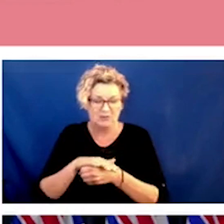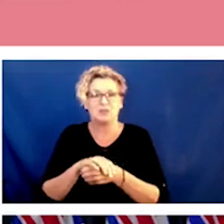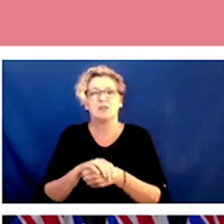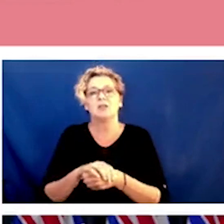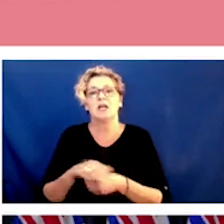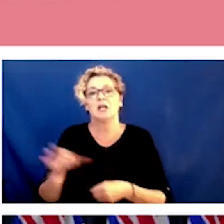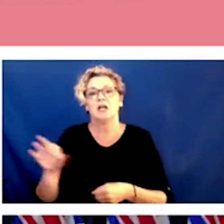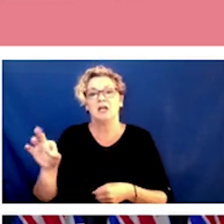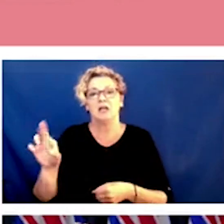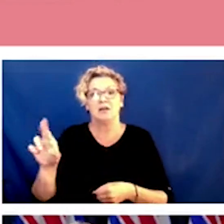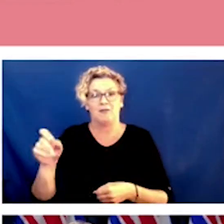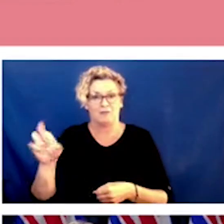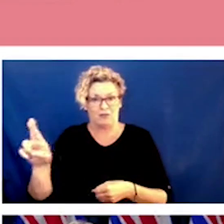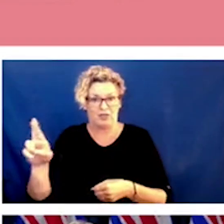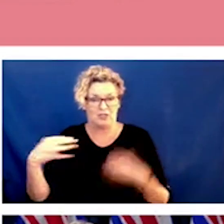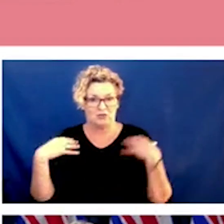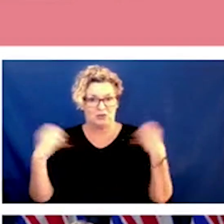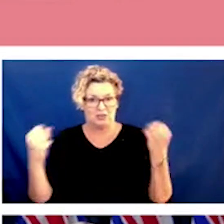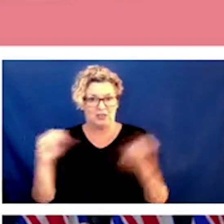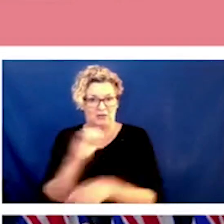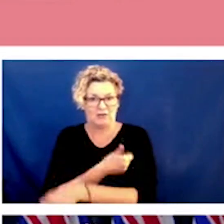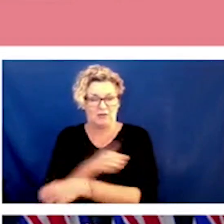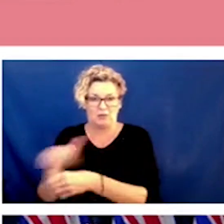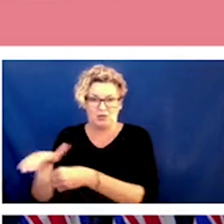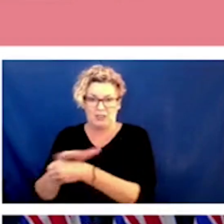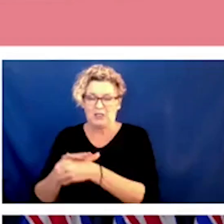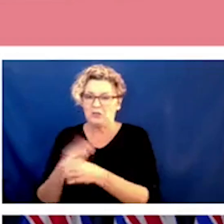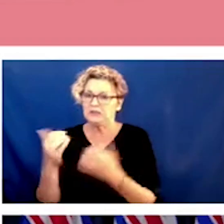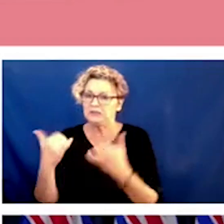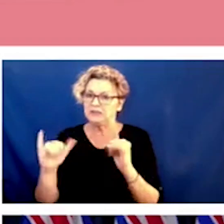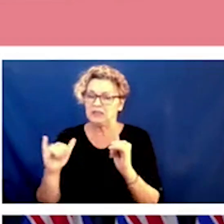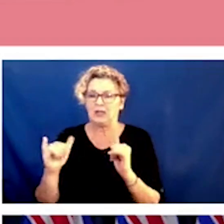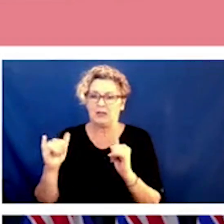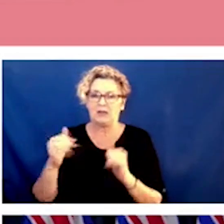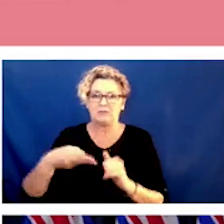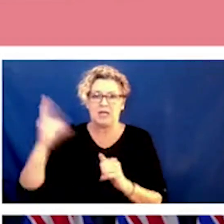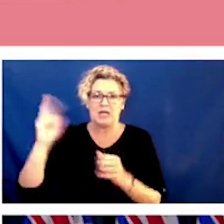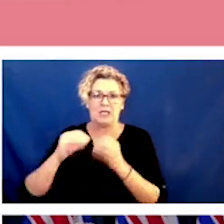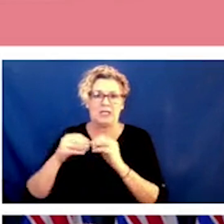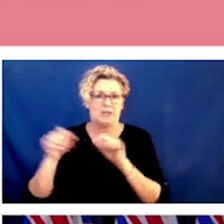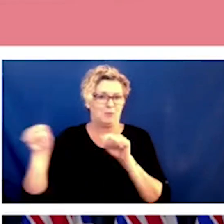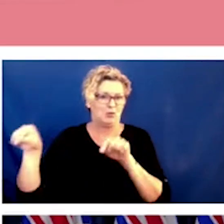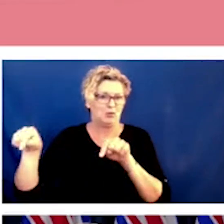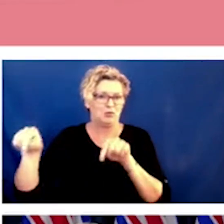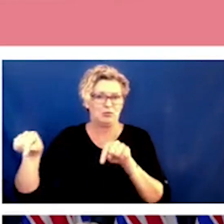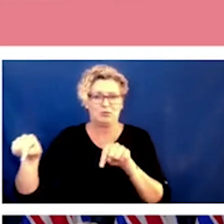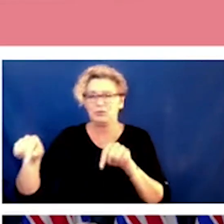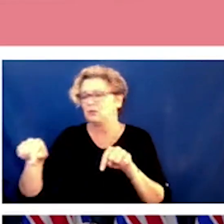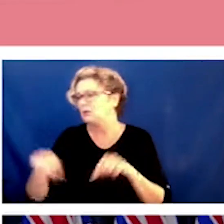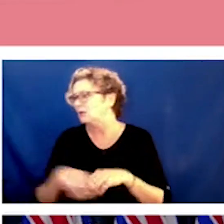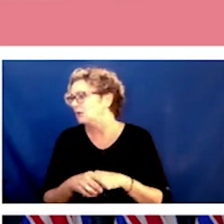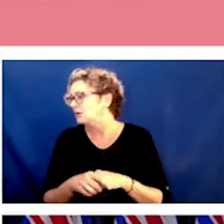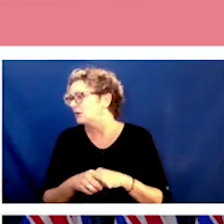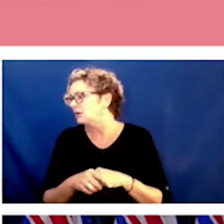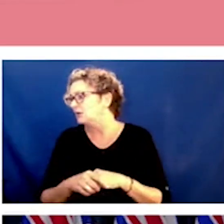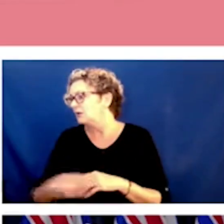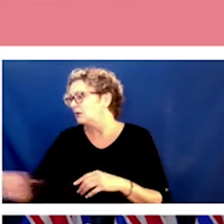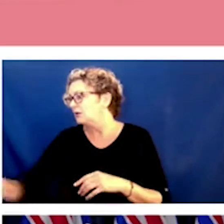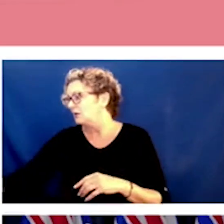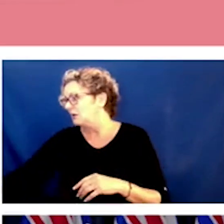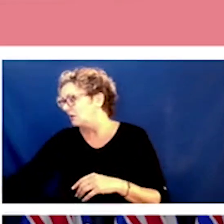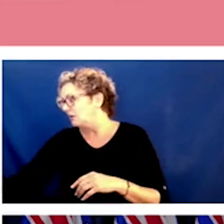health service delivery area of our case of residence. And as you can see, in the past 14 days, we have had cases in